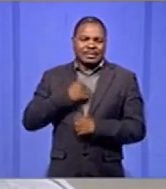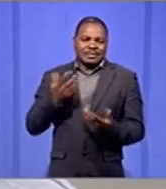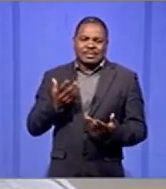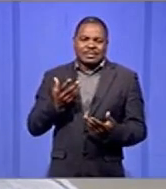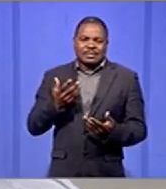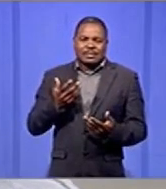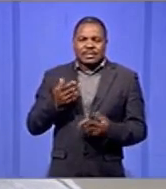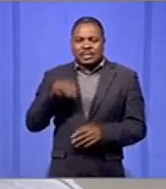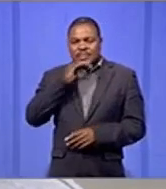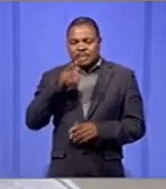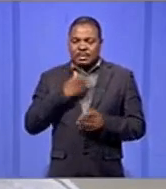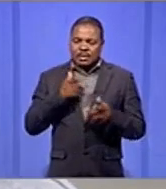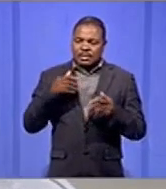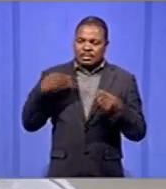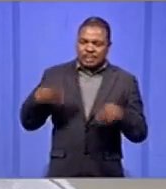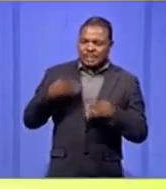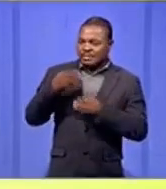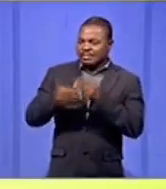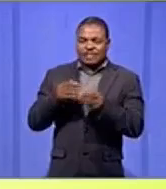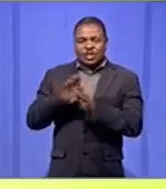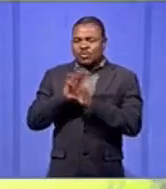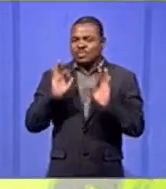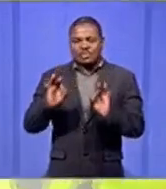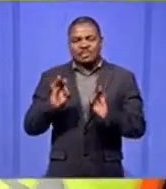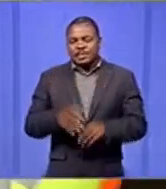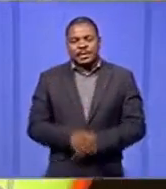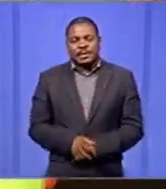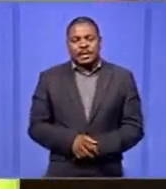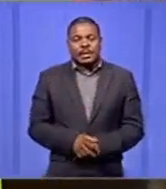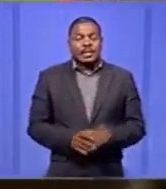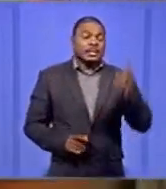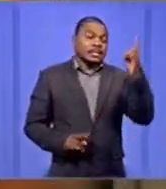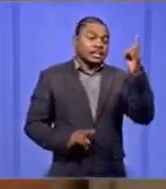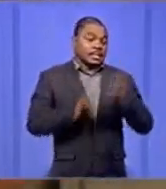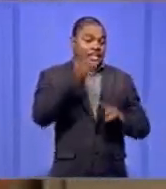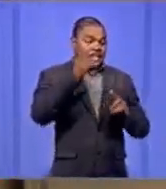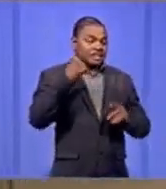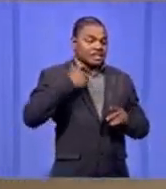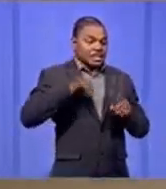not even viable to run it anymore. Mothating ona City Power